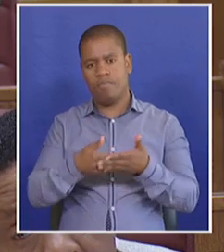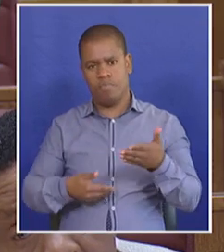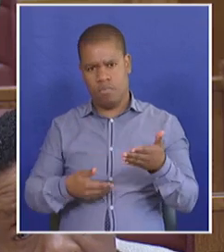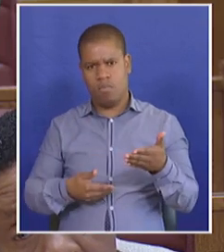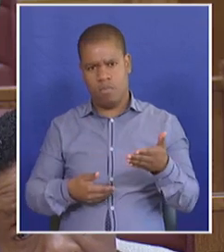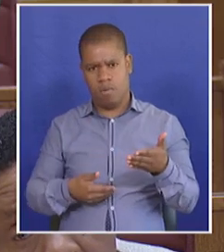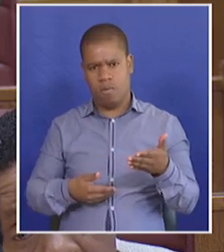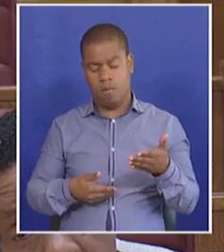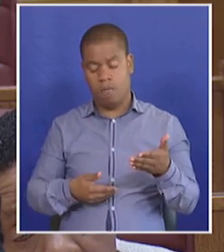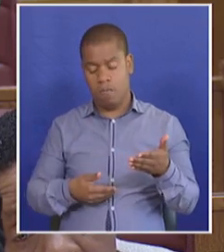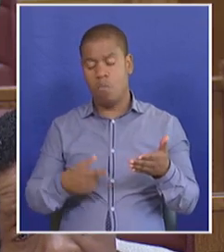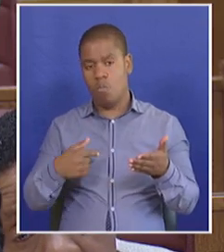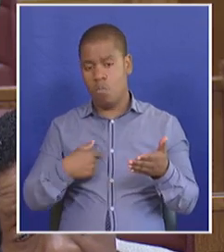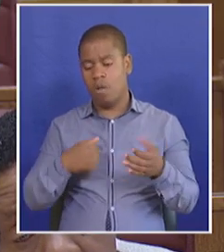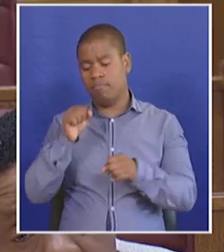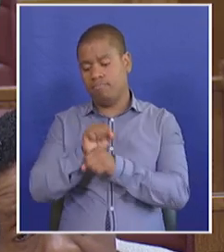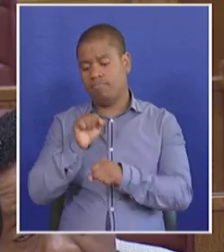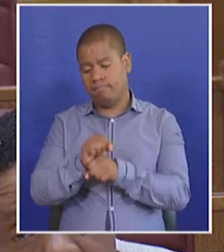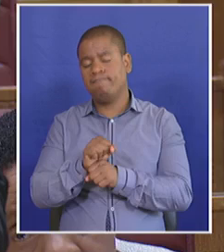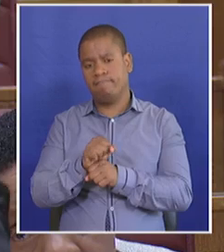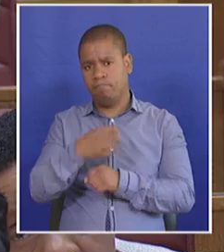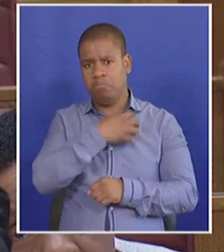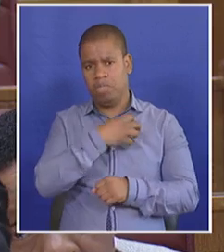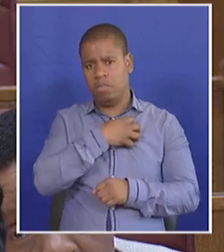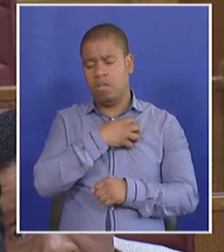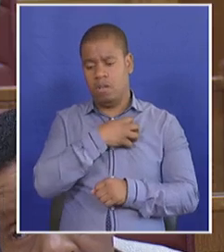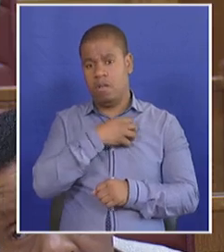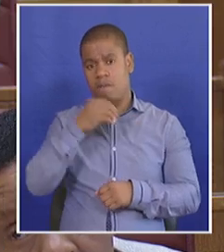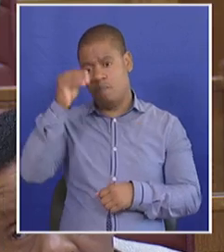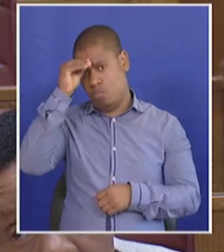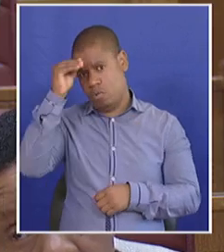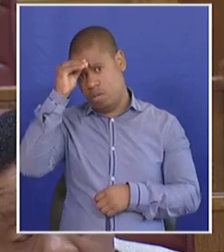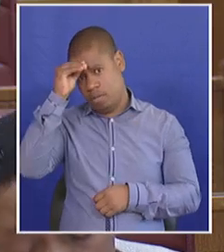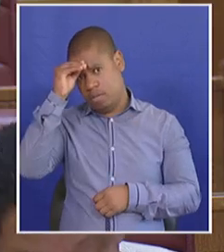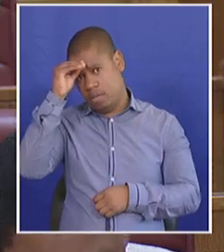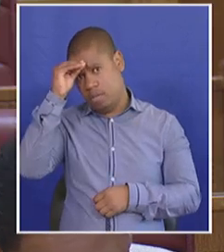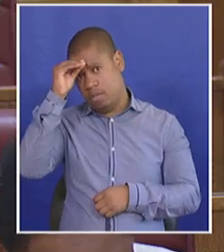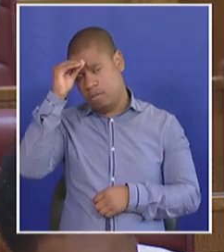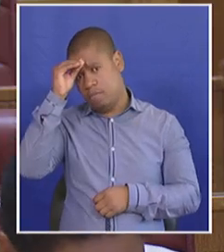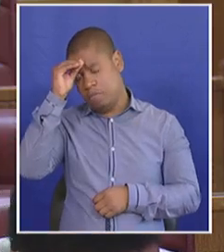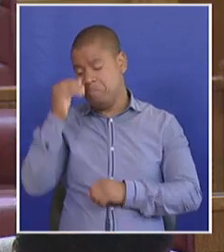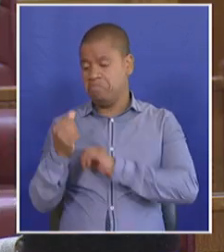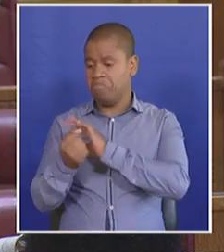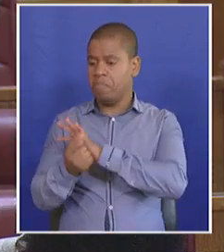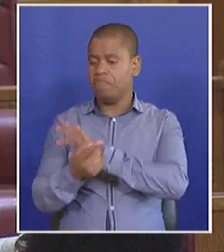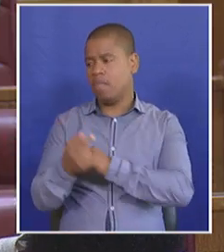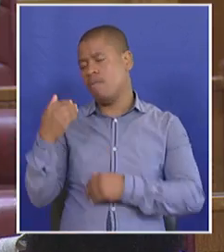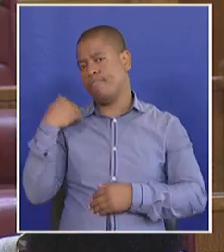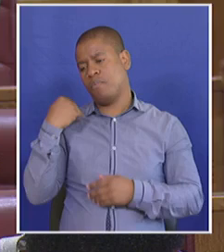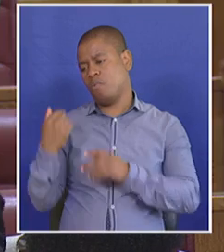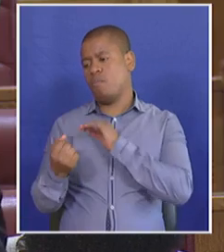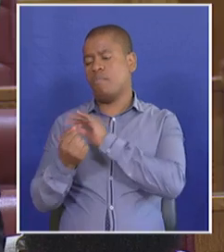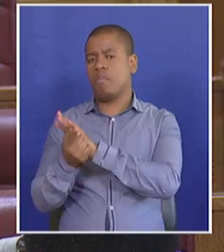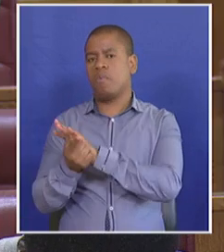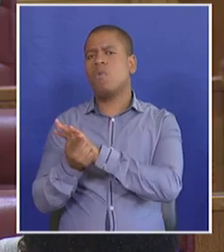worked on and produced by the Minister of Police, and in the light also of the recent developments, do